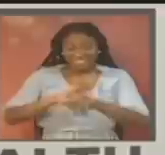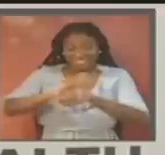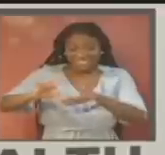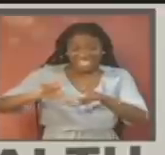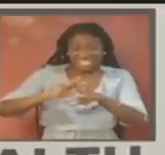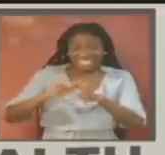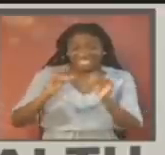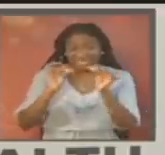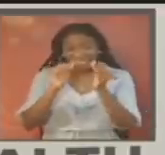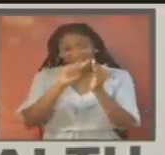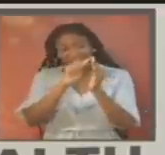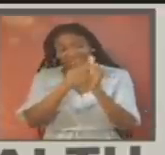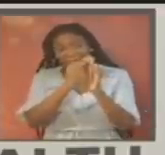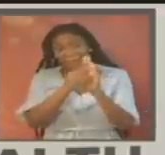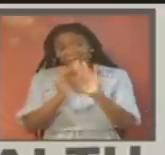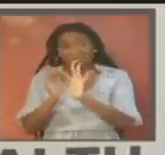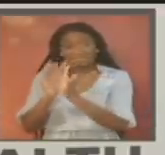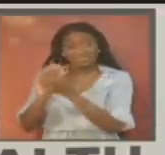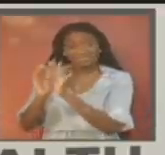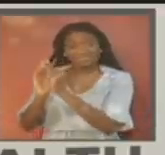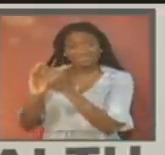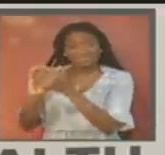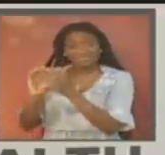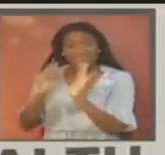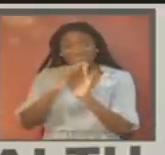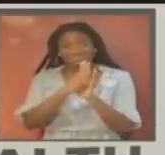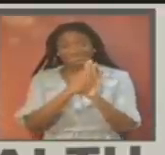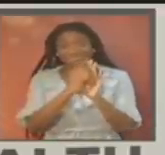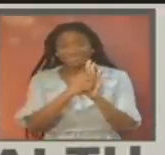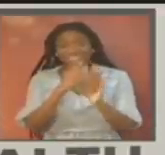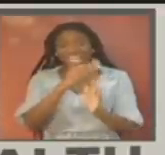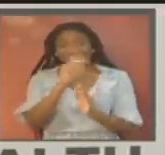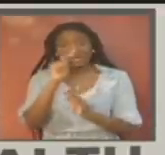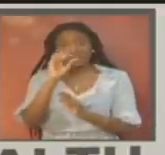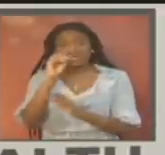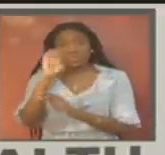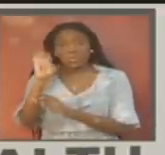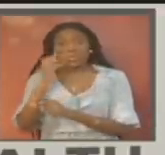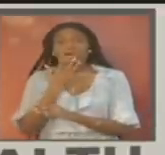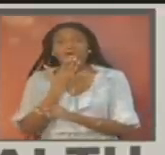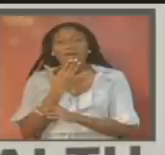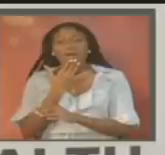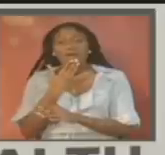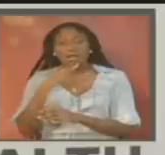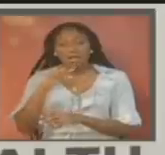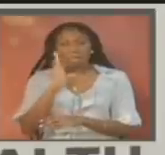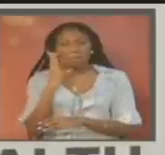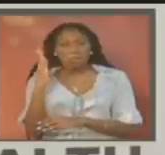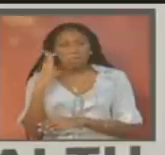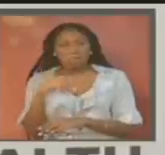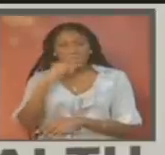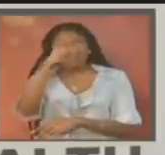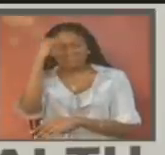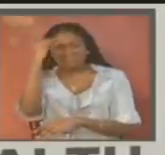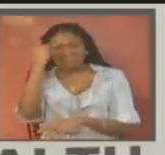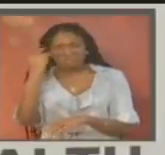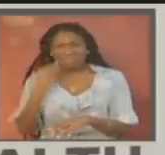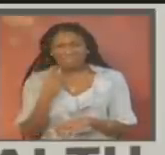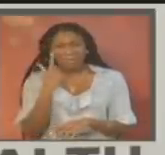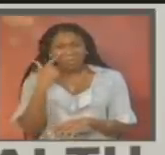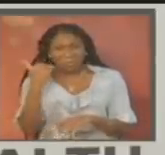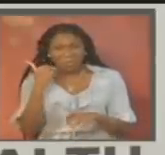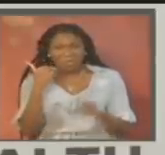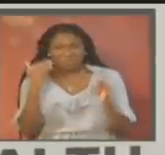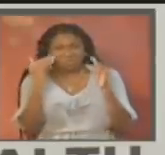have something called COVID fingers or COVID toes. So there'll be bluish, blackish marks, almost like clots per se.